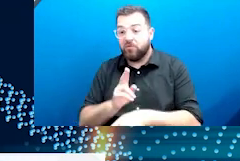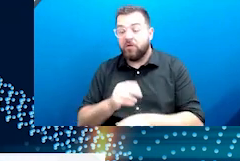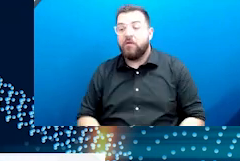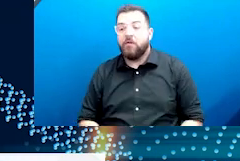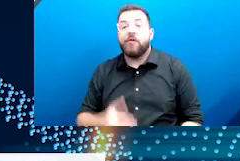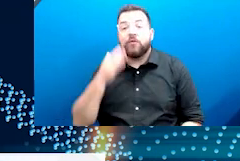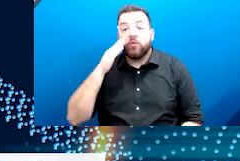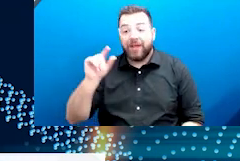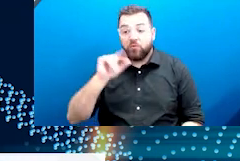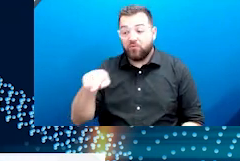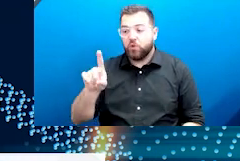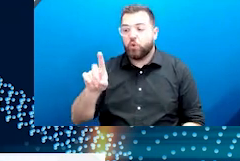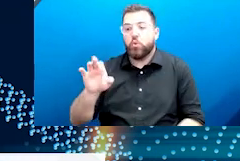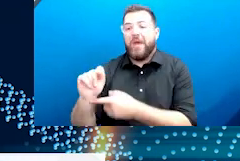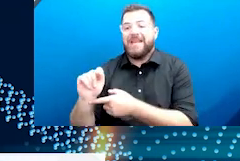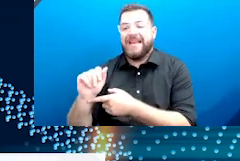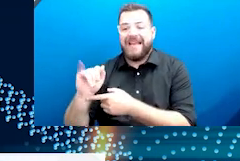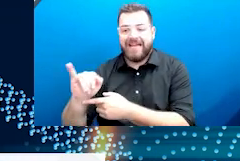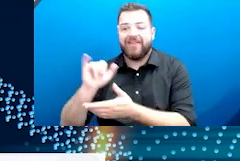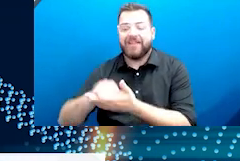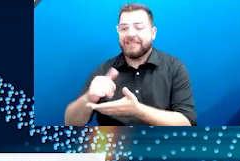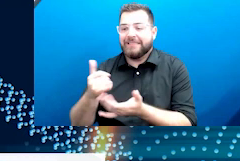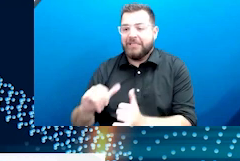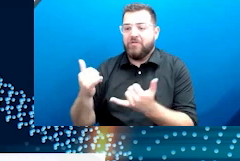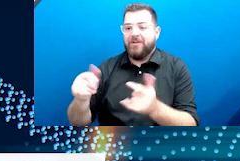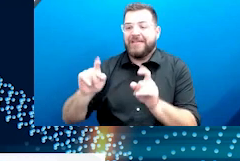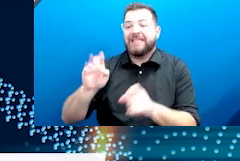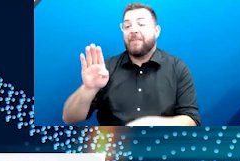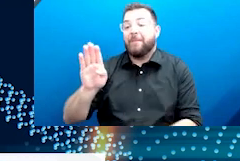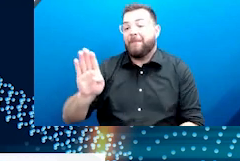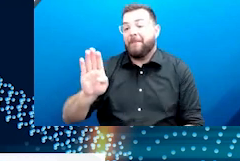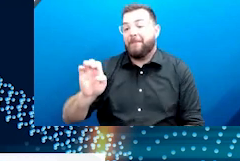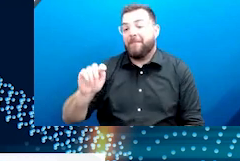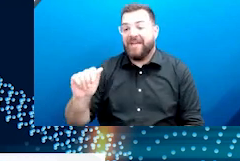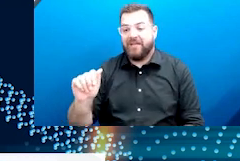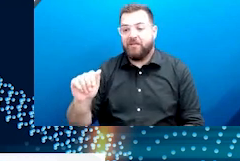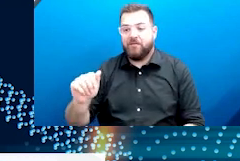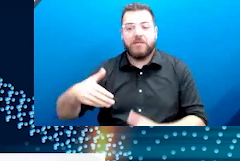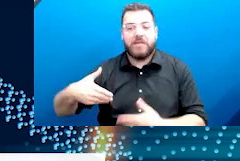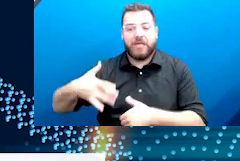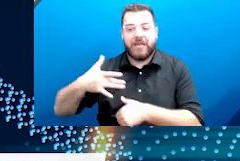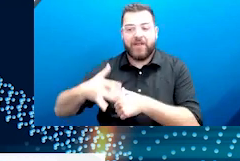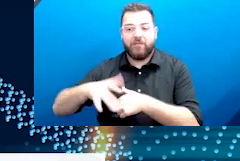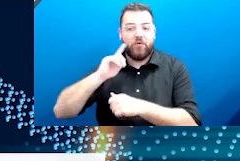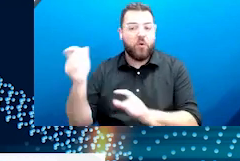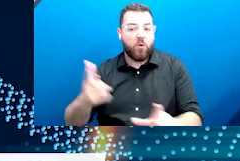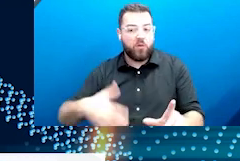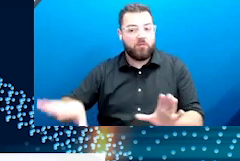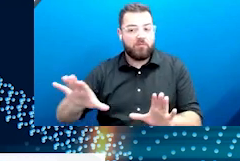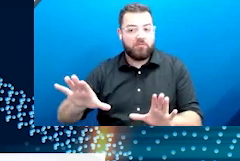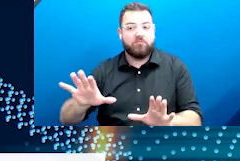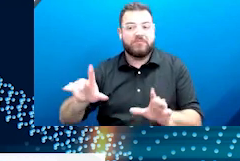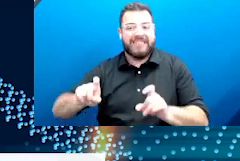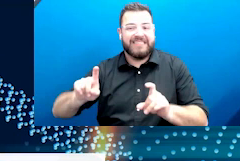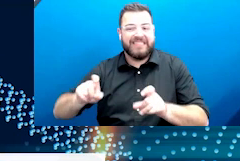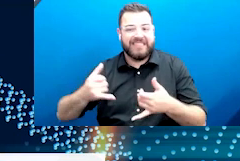is still in beta currently, and it's not fully available to just anybody yet. But I'm anticipating